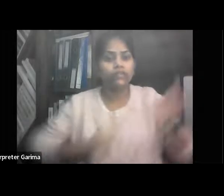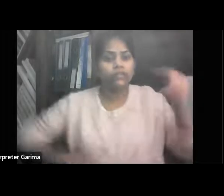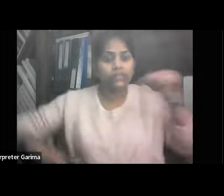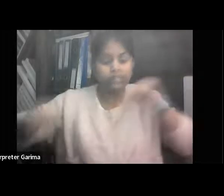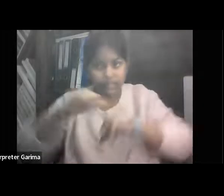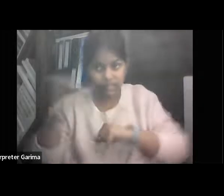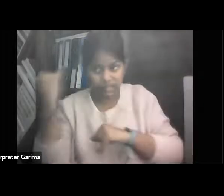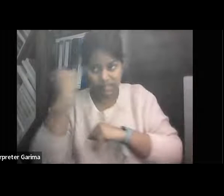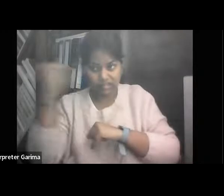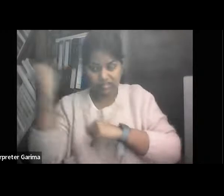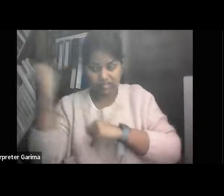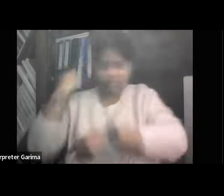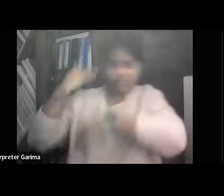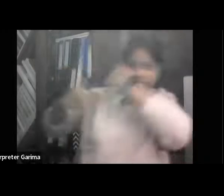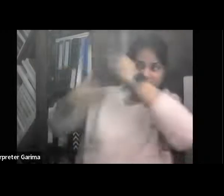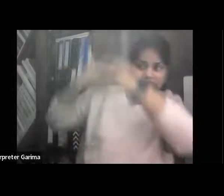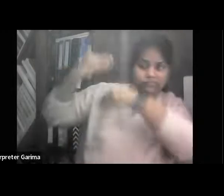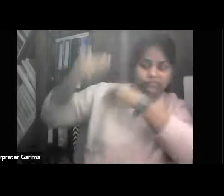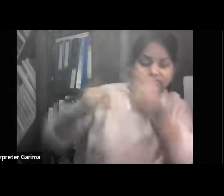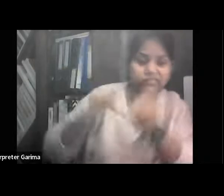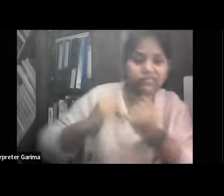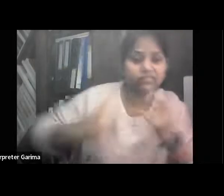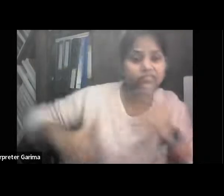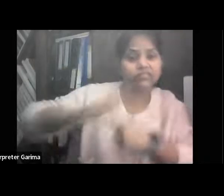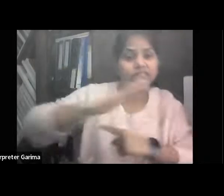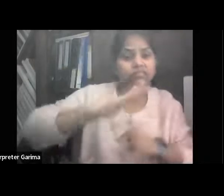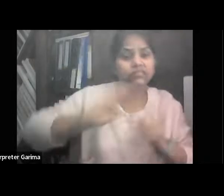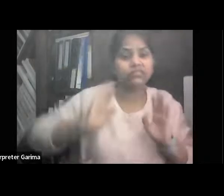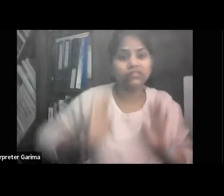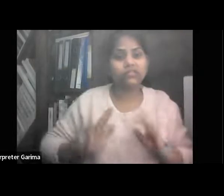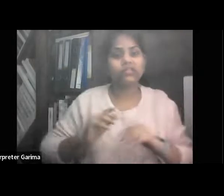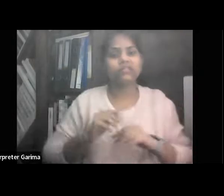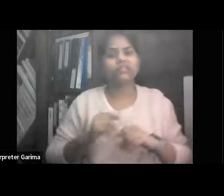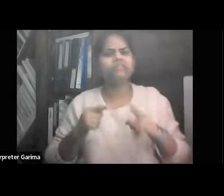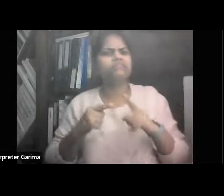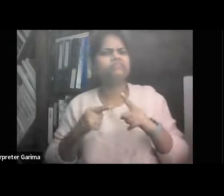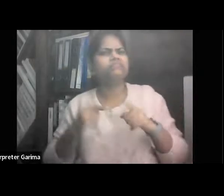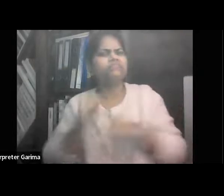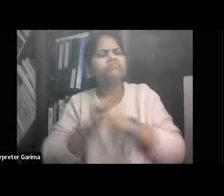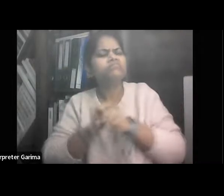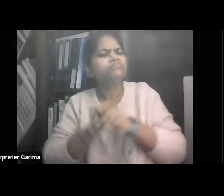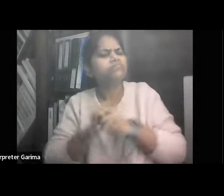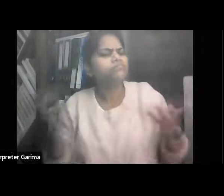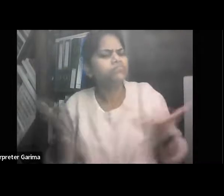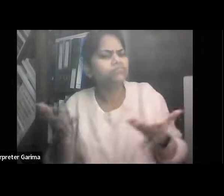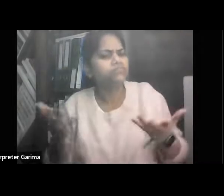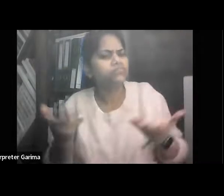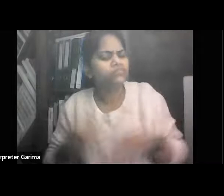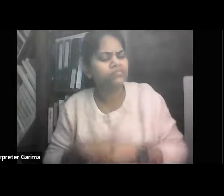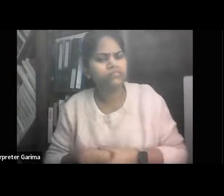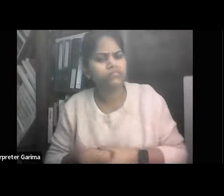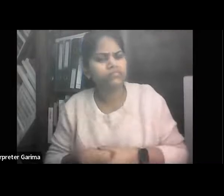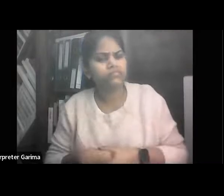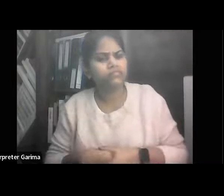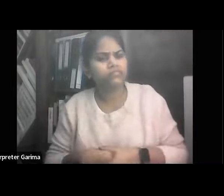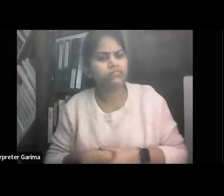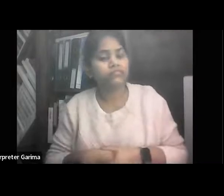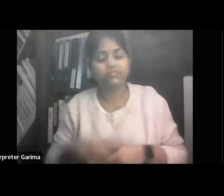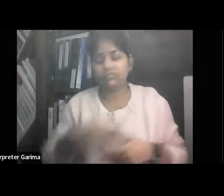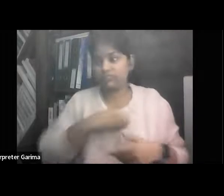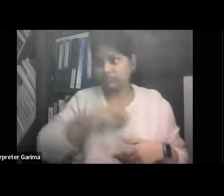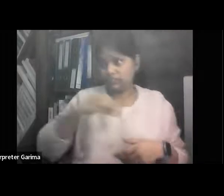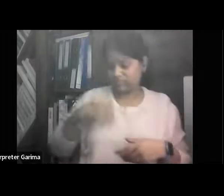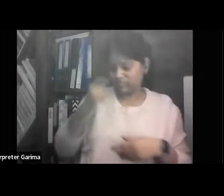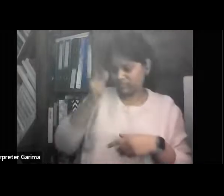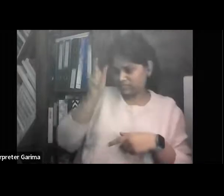of patriarchal society are shown to be working in tandem. It is interesting to note Dr. Thakkar's statement